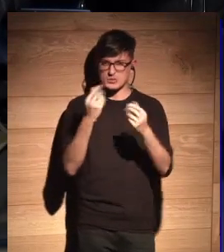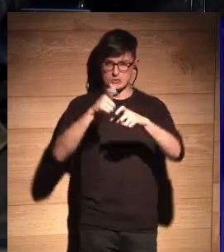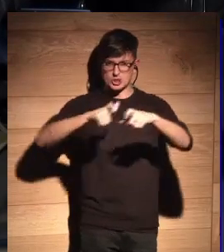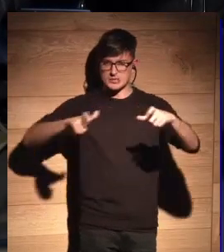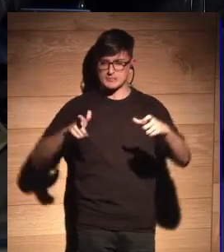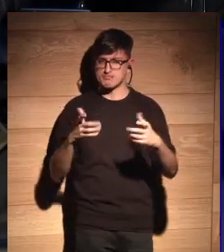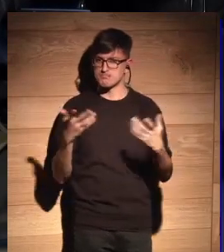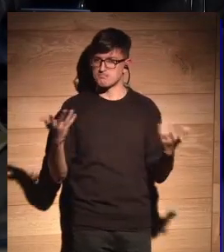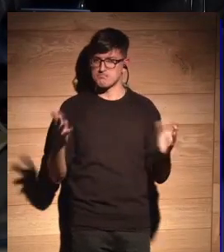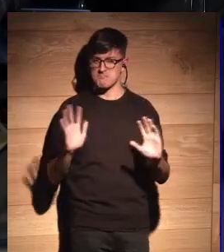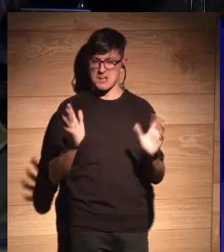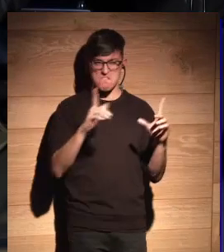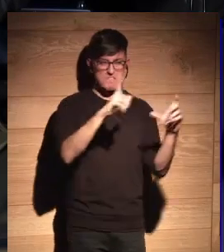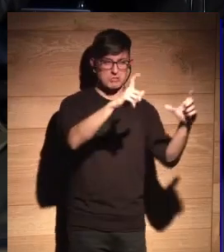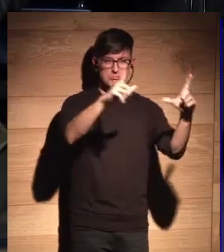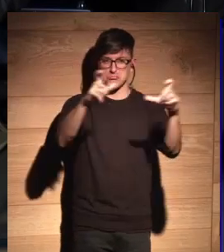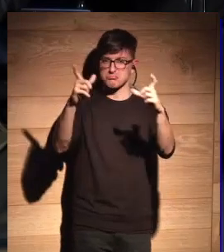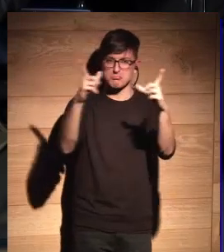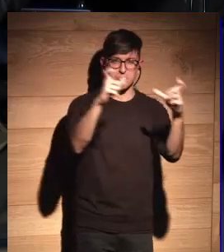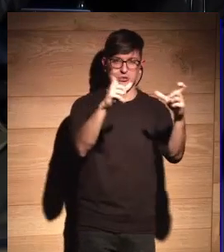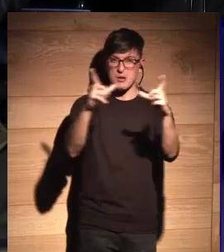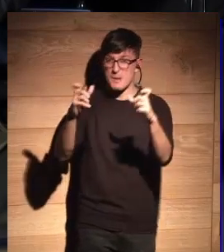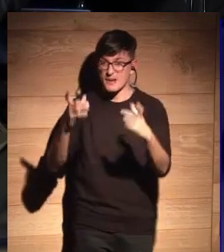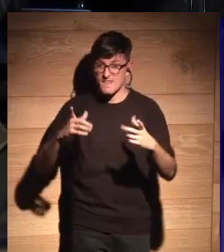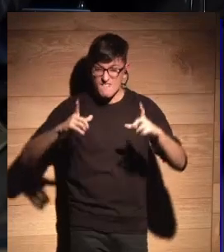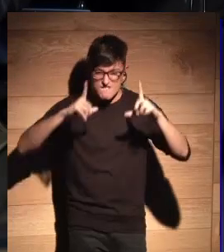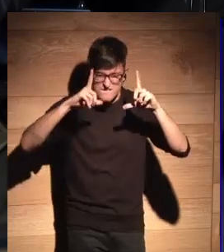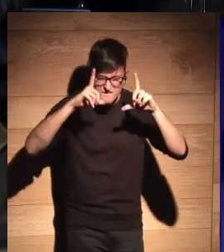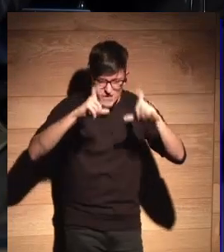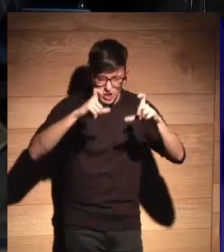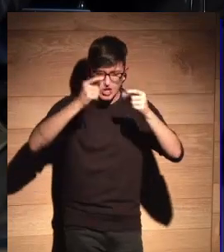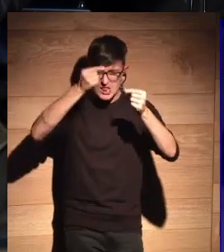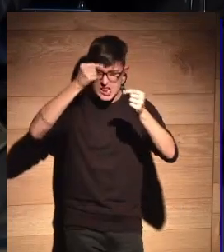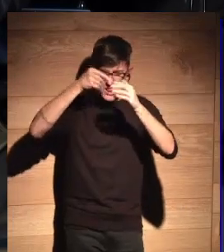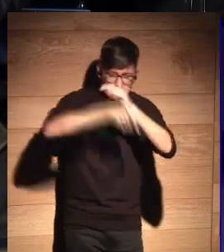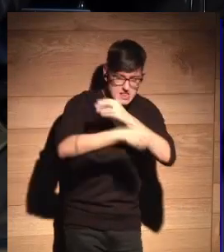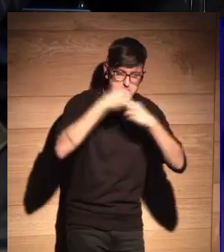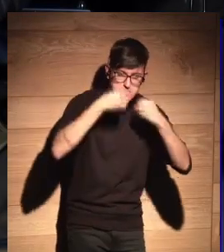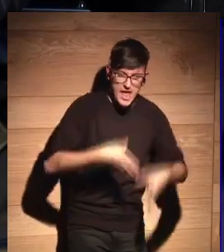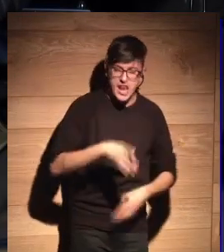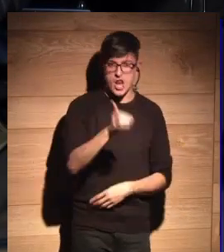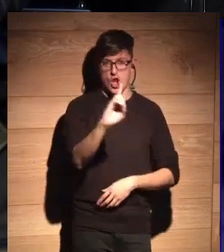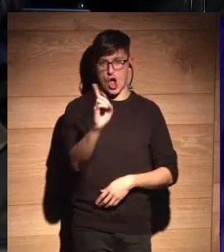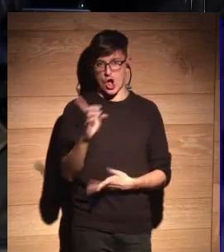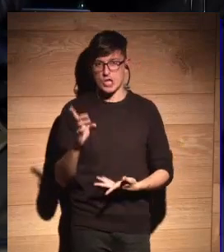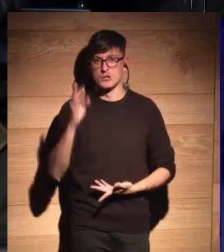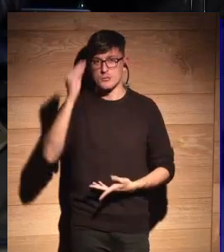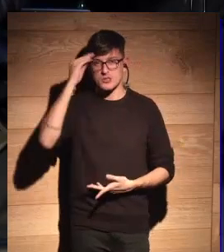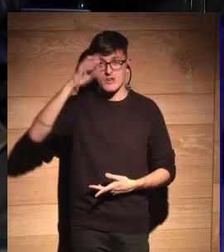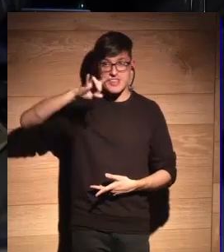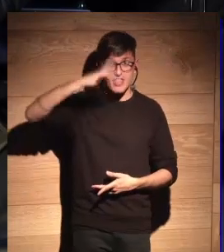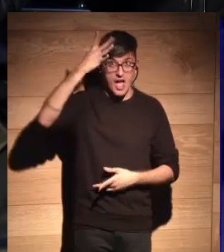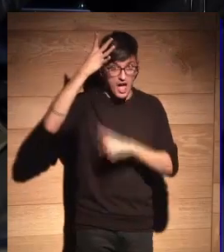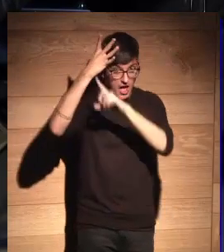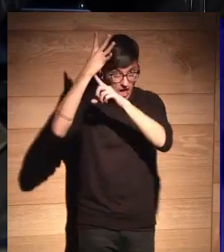shooting and not taking pictures. And I think this is a great difference, to have an idea in mind and then really to look